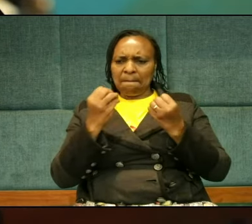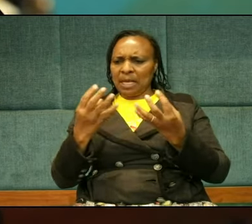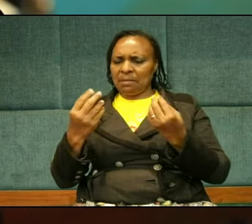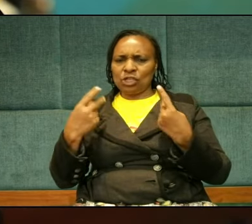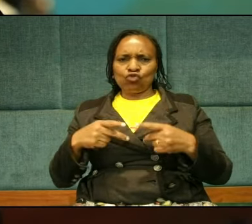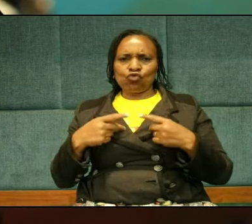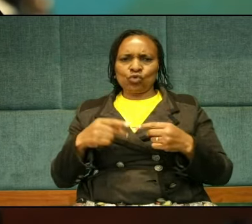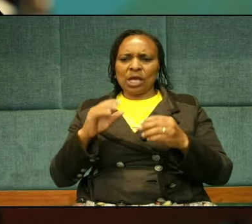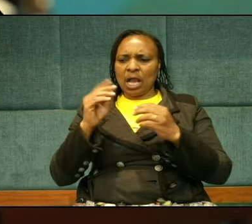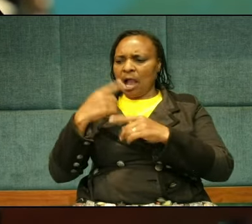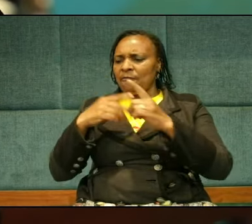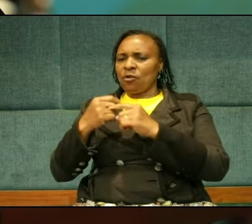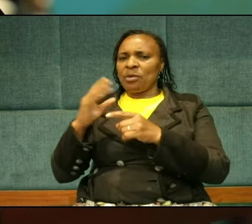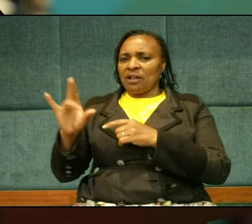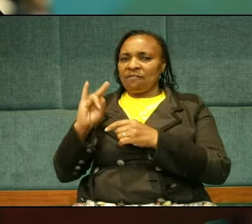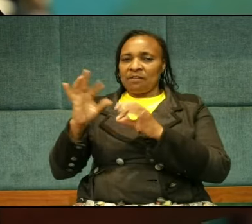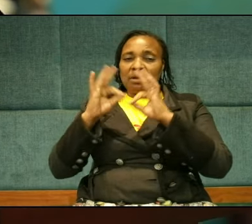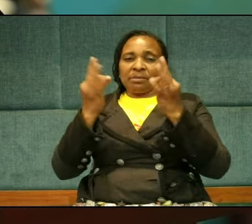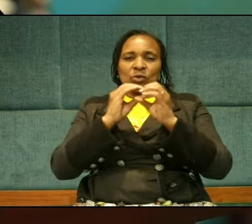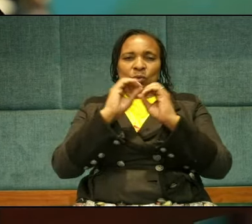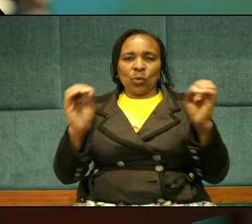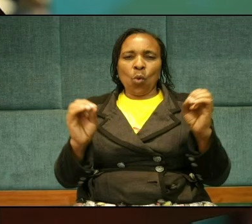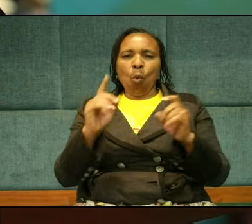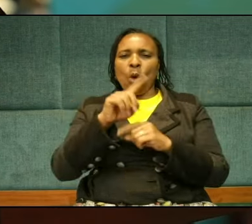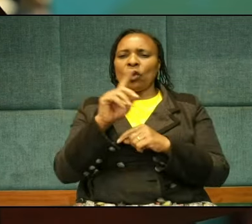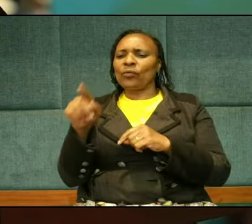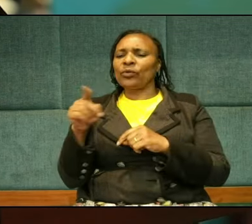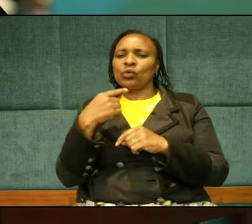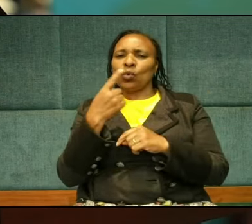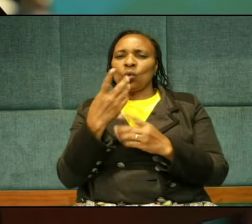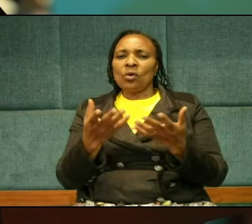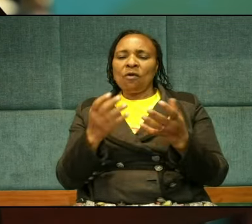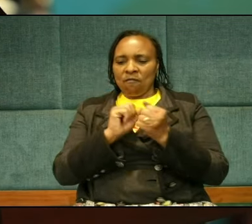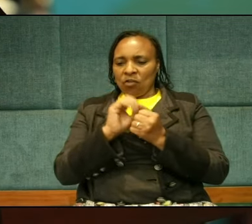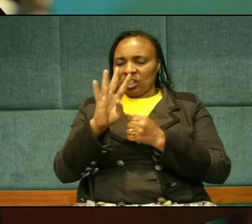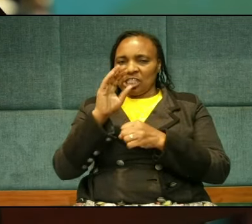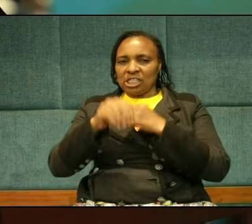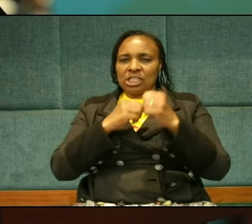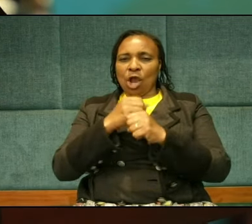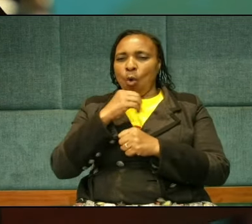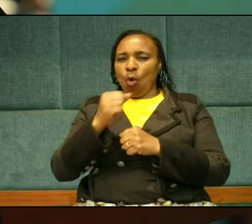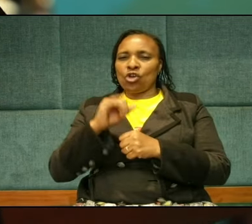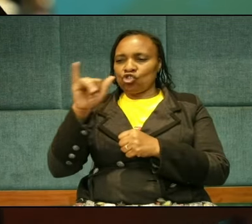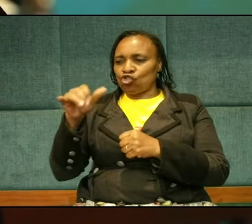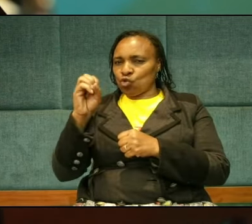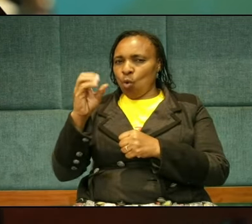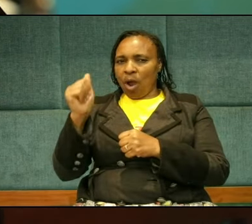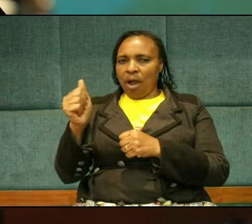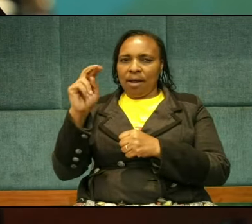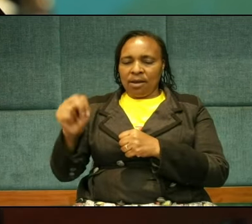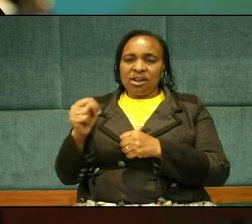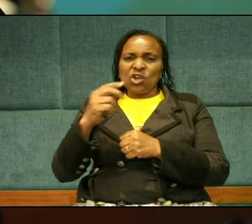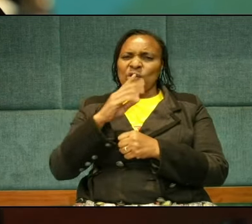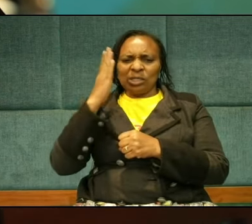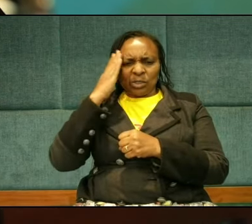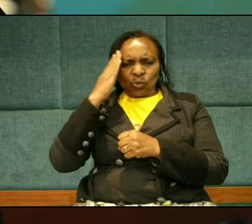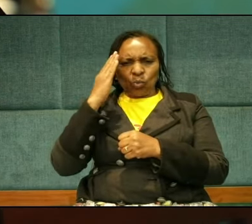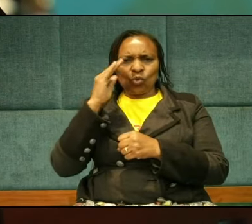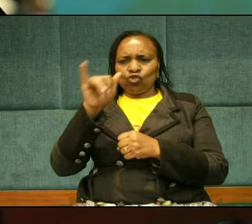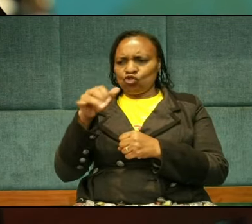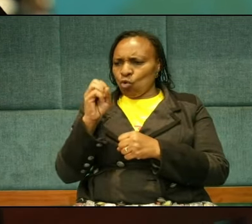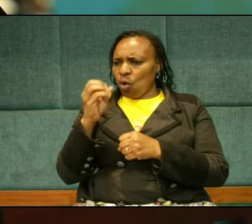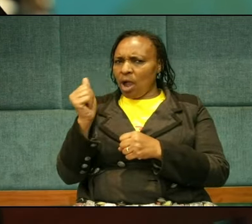come from Adventist families. One of those classmates was 14-year-old Johan. Samuel knew for sure that Johan was